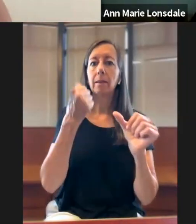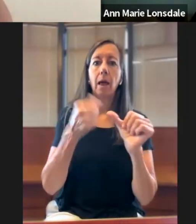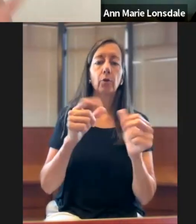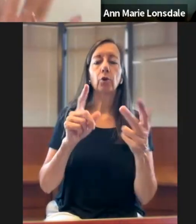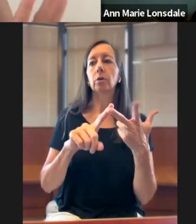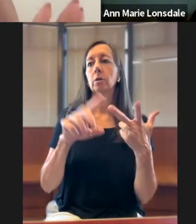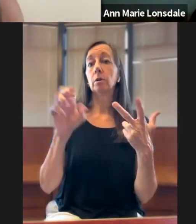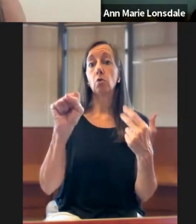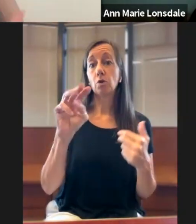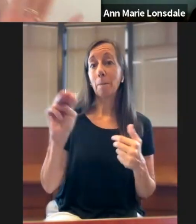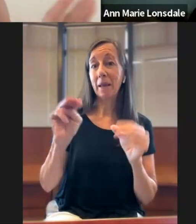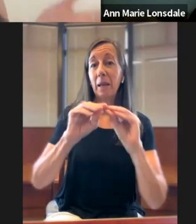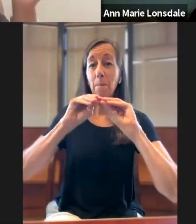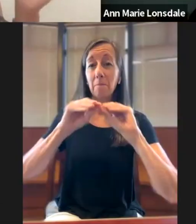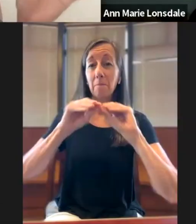kinds of things.